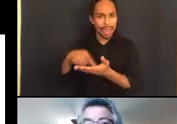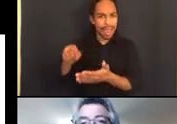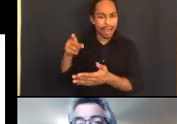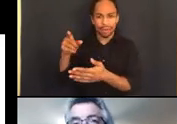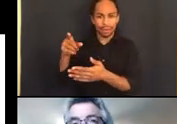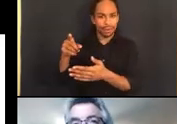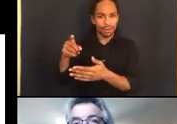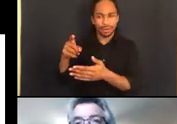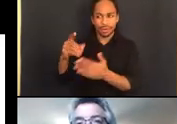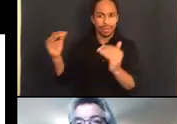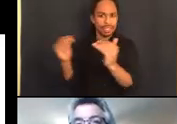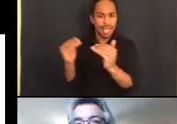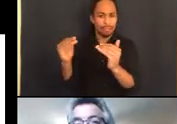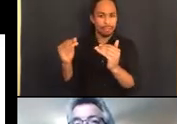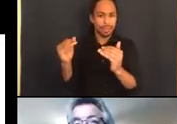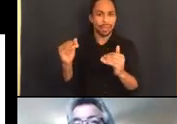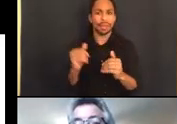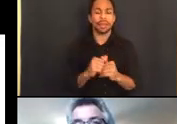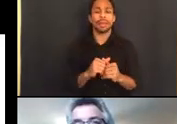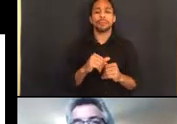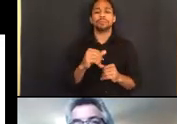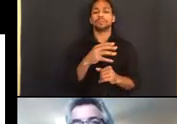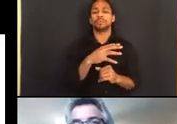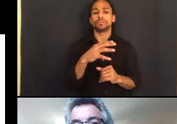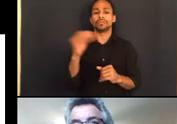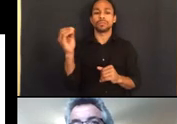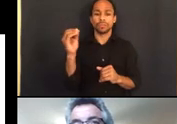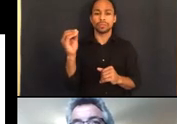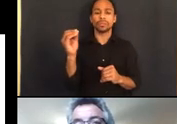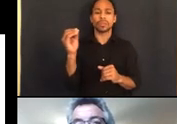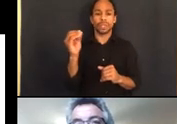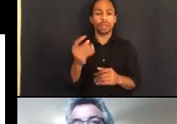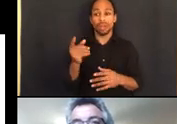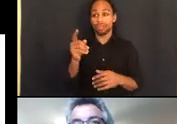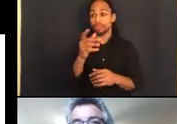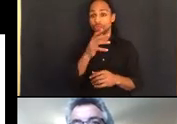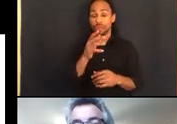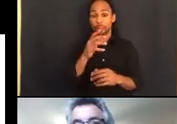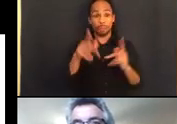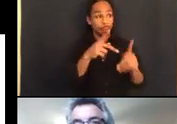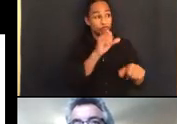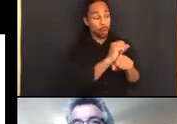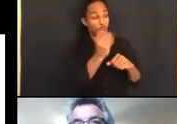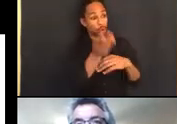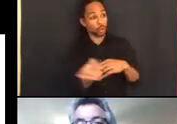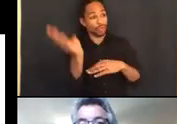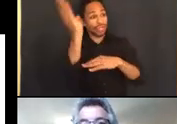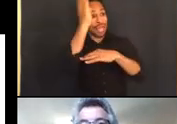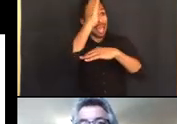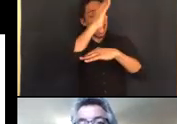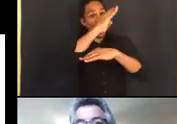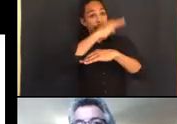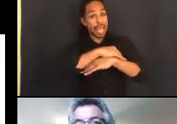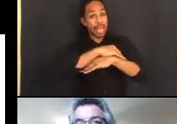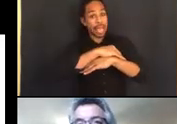daycare now are spending hundreds of dollars. They're working during the day, so when they go to the grocery store at night, there's no food available because it